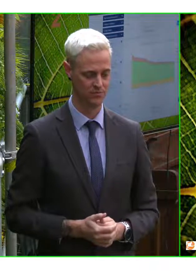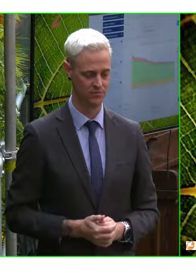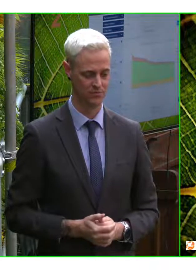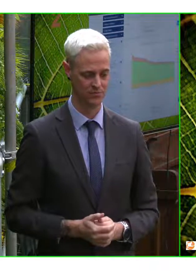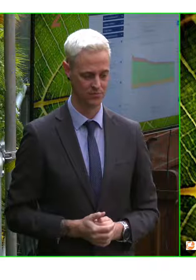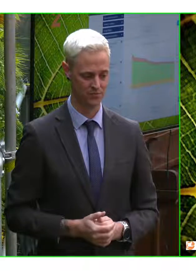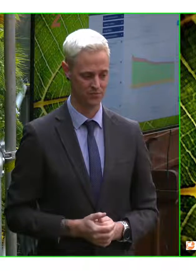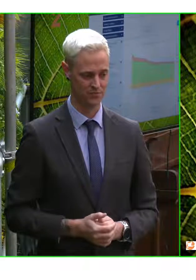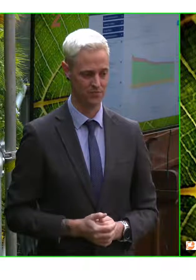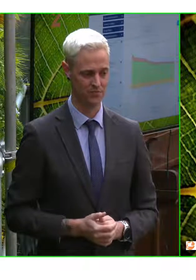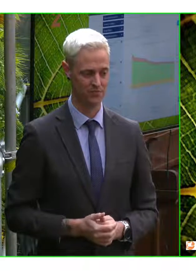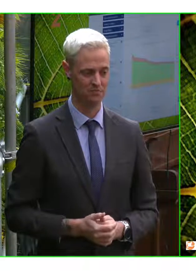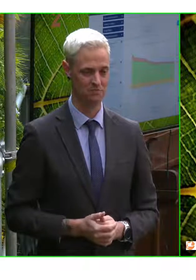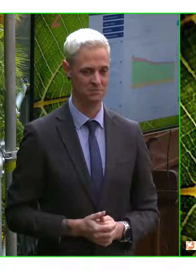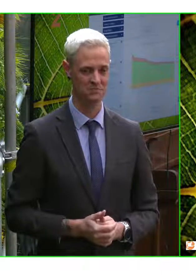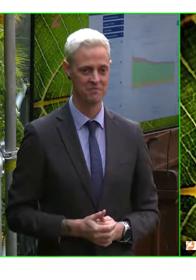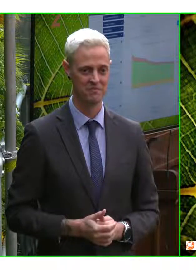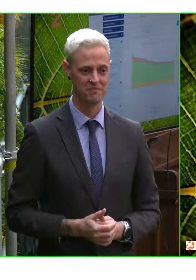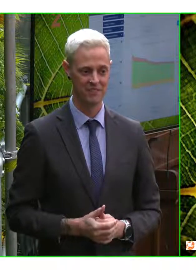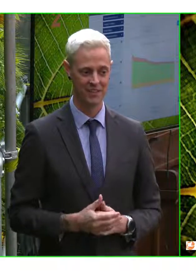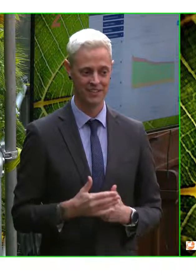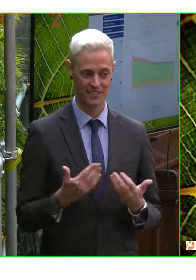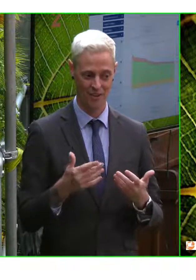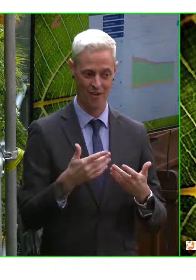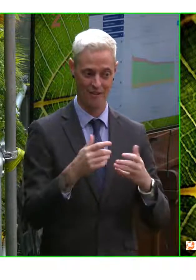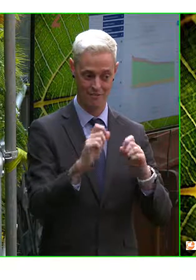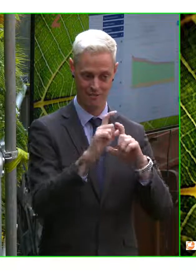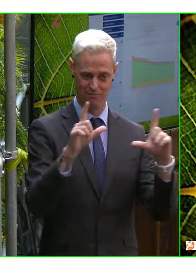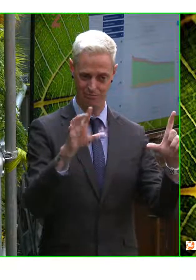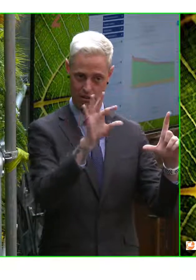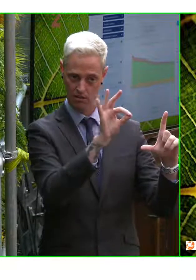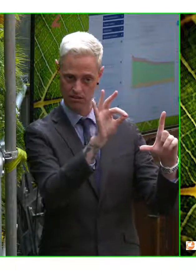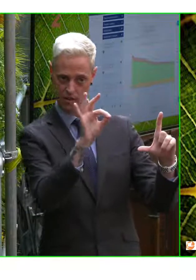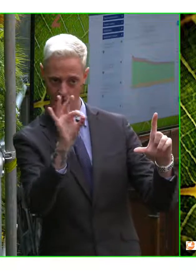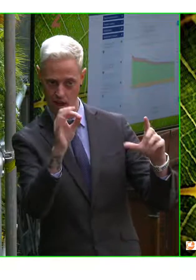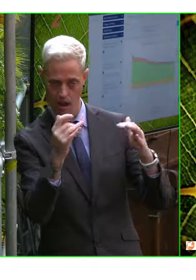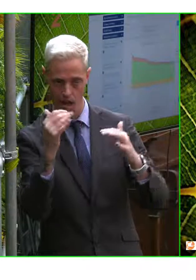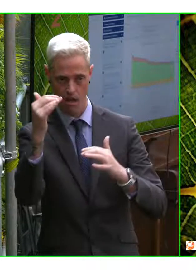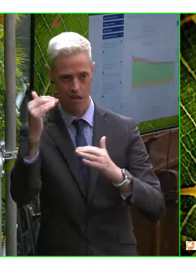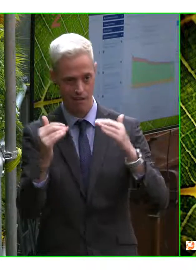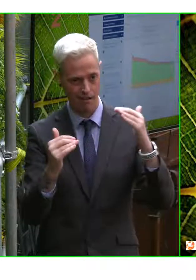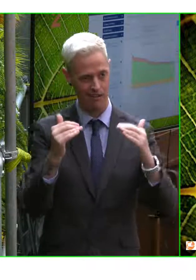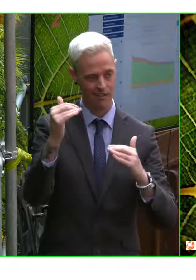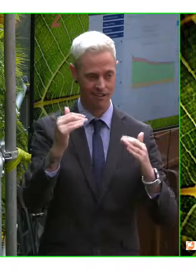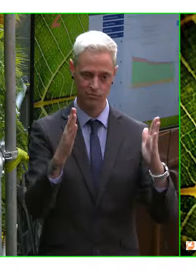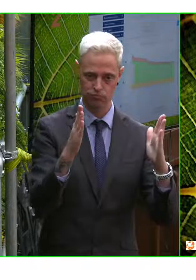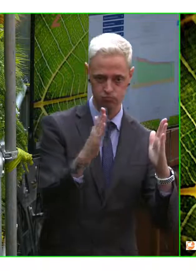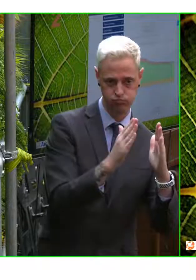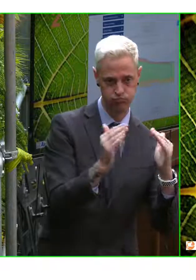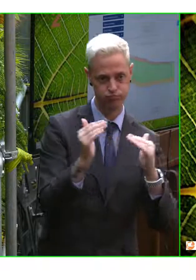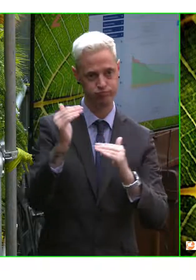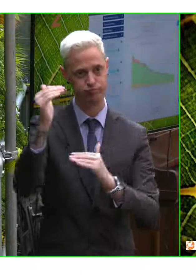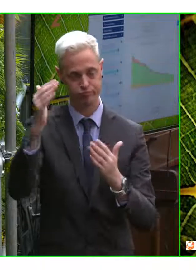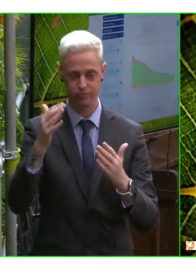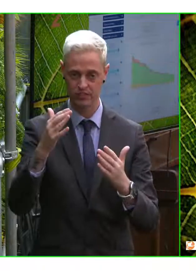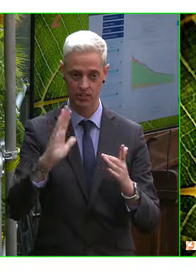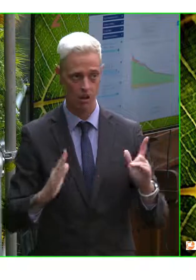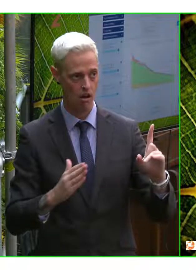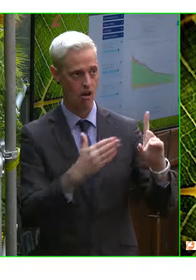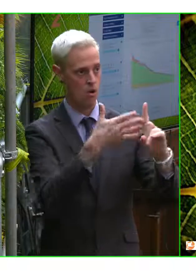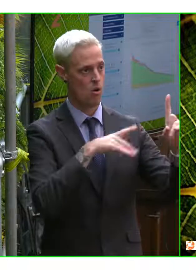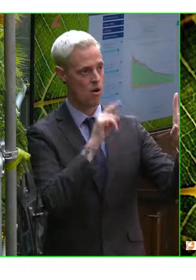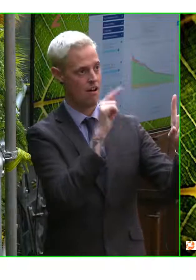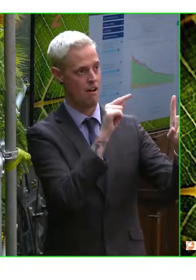of indicative ambition levels. If you slide some of those levers in one direction, sort of up in the ambition, then you'll see